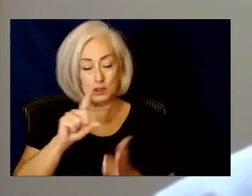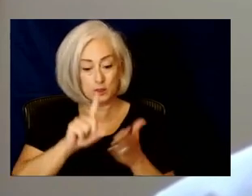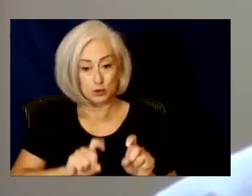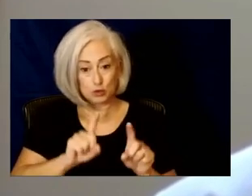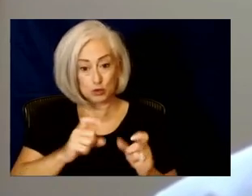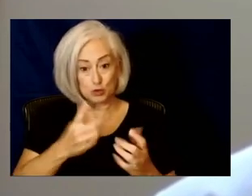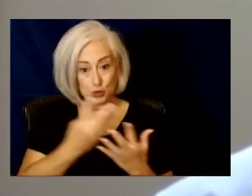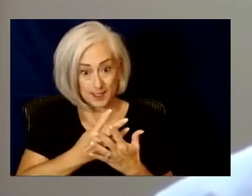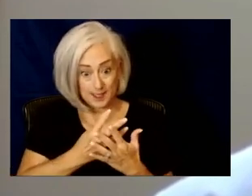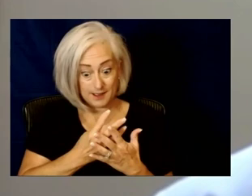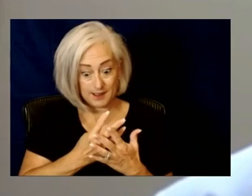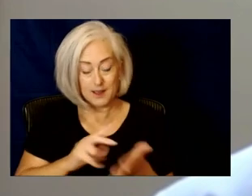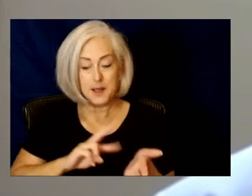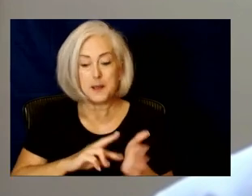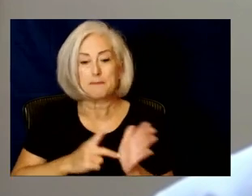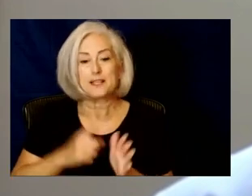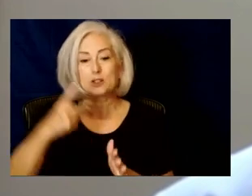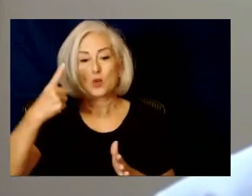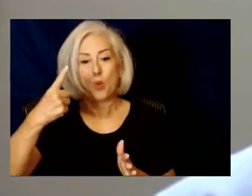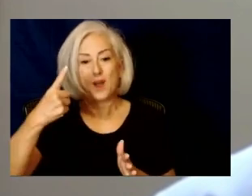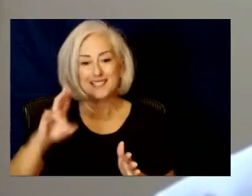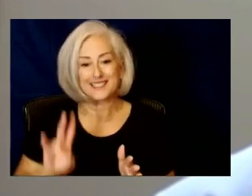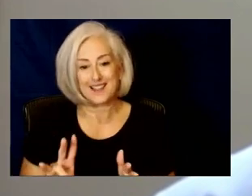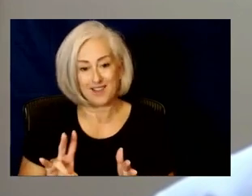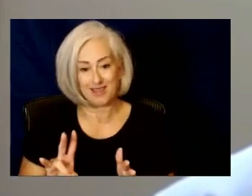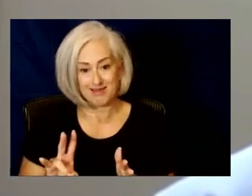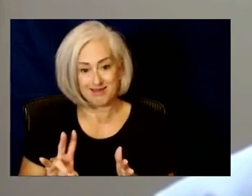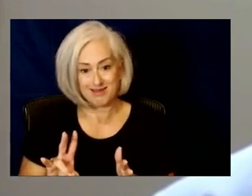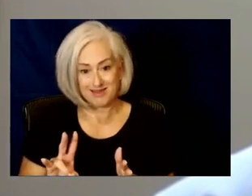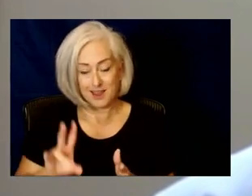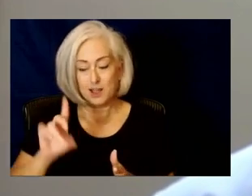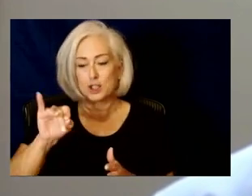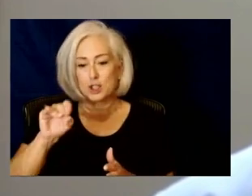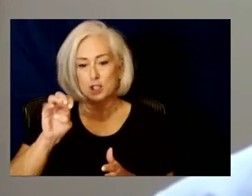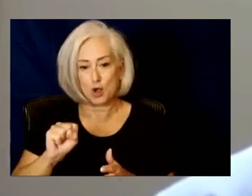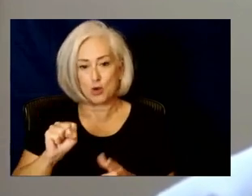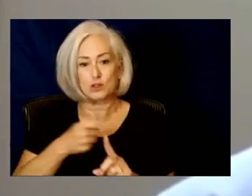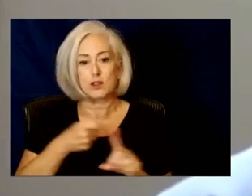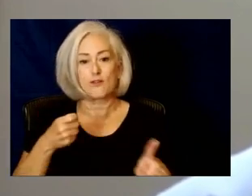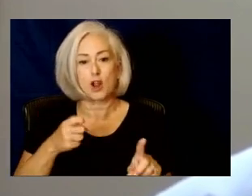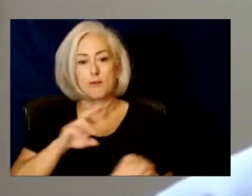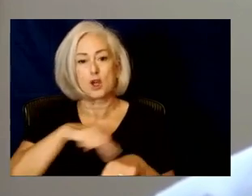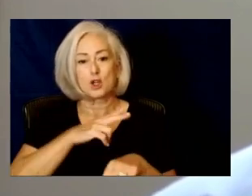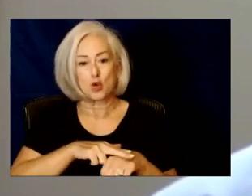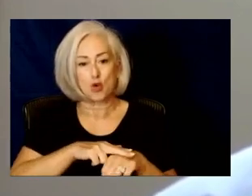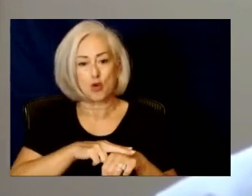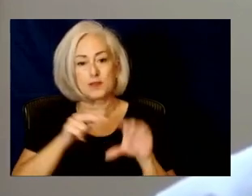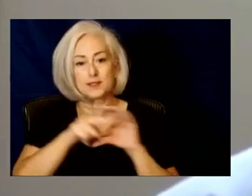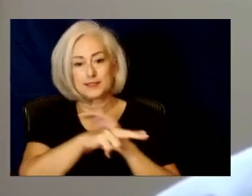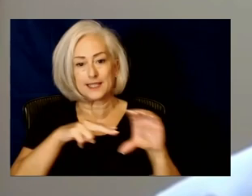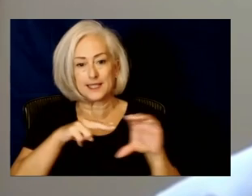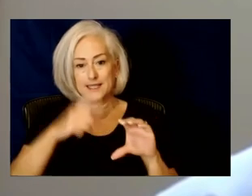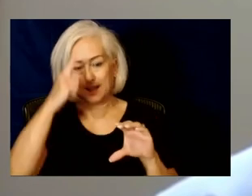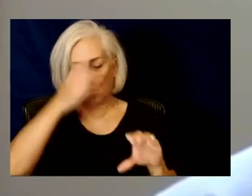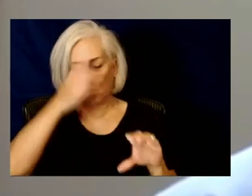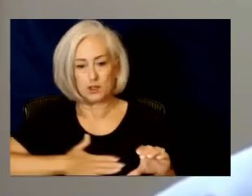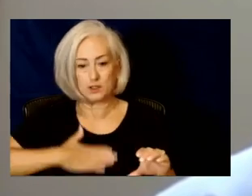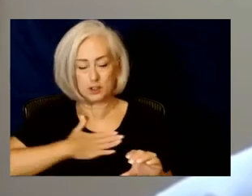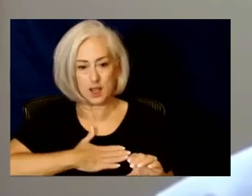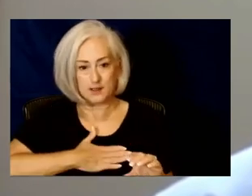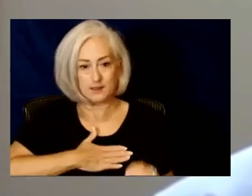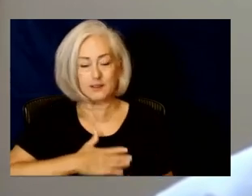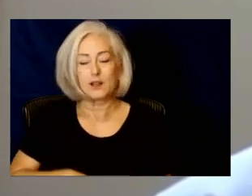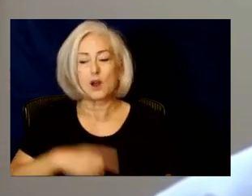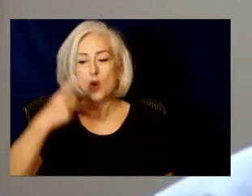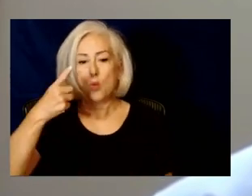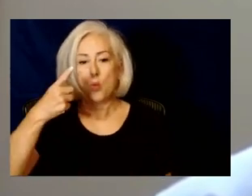of the dose of the radiation of a normal CT scan of the chest, and it's about 1/3 of the radiation